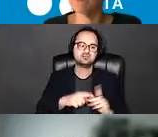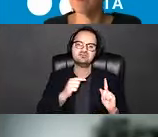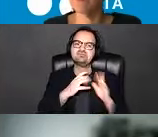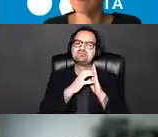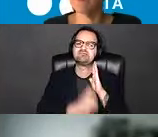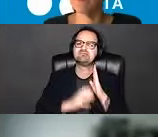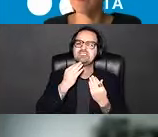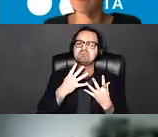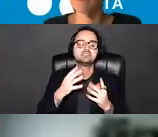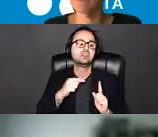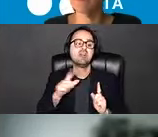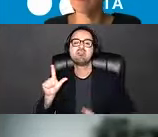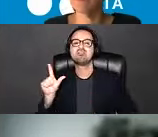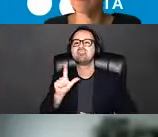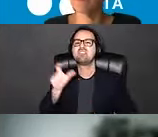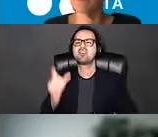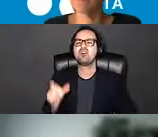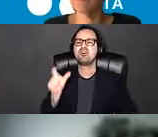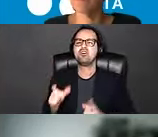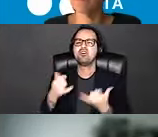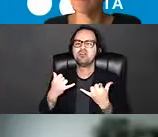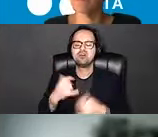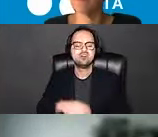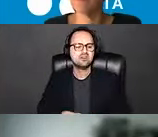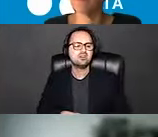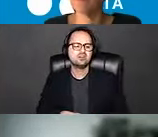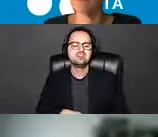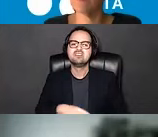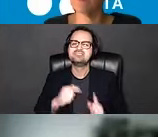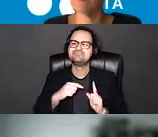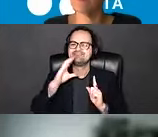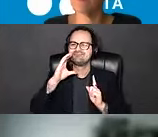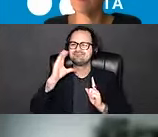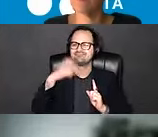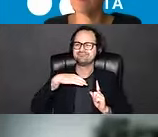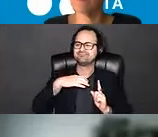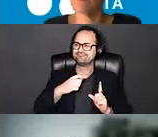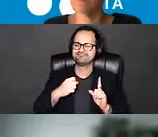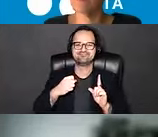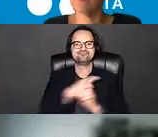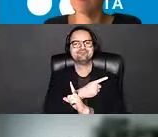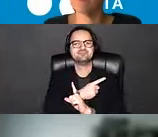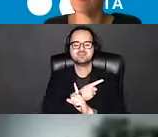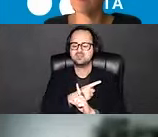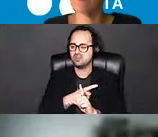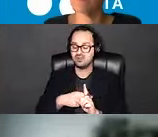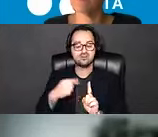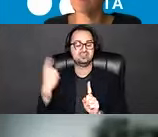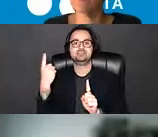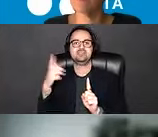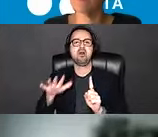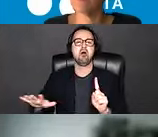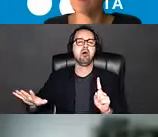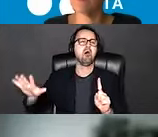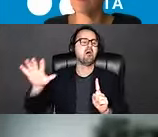left-hand column, because it is unusual to have a single event across our